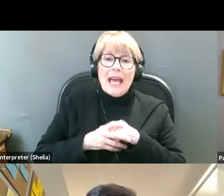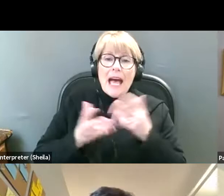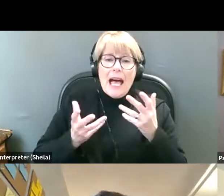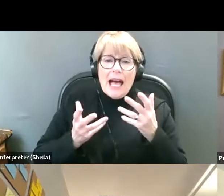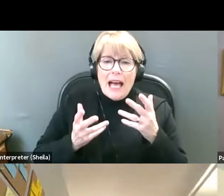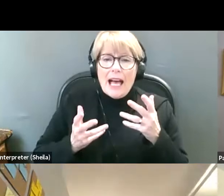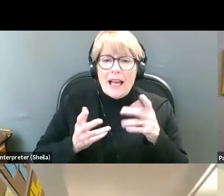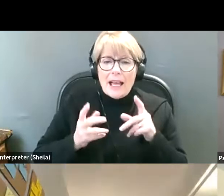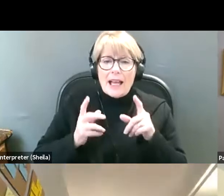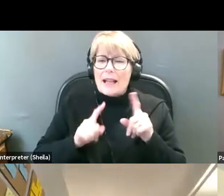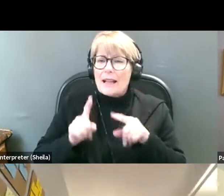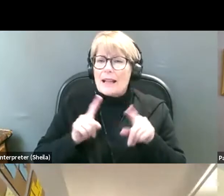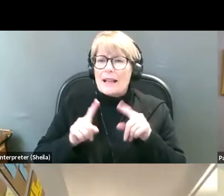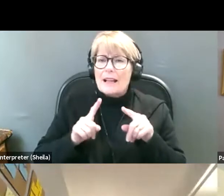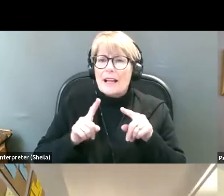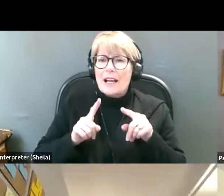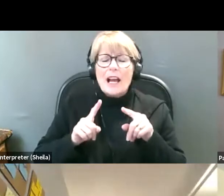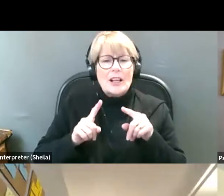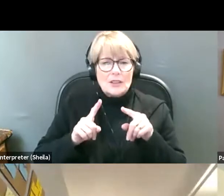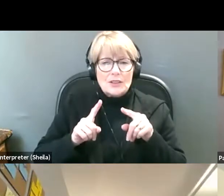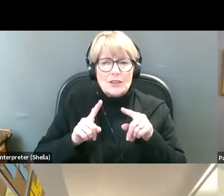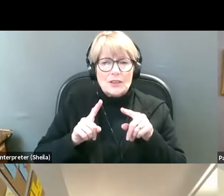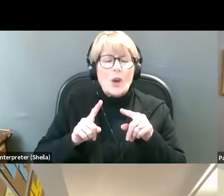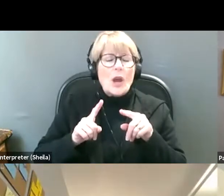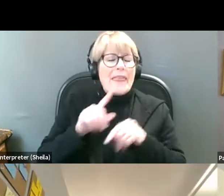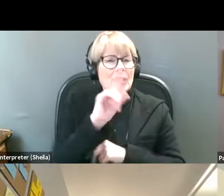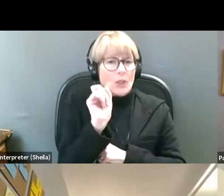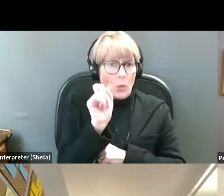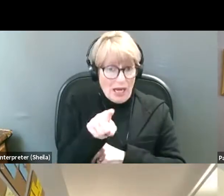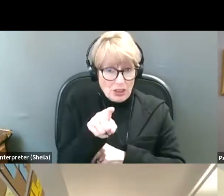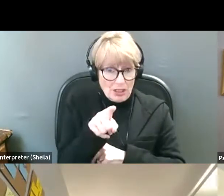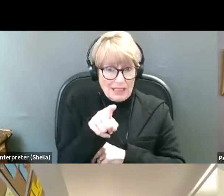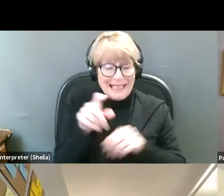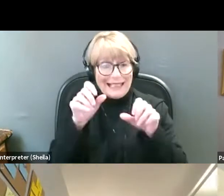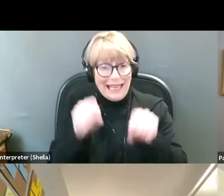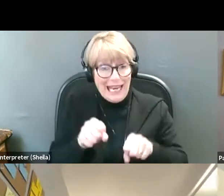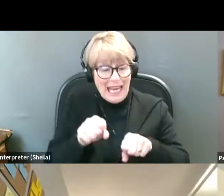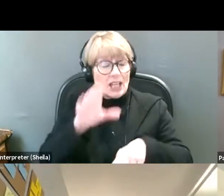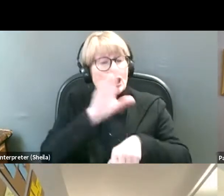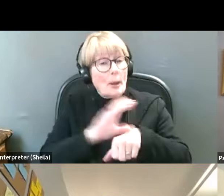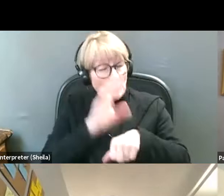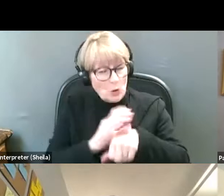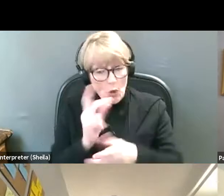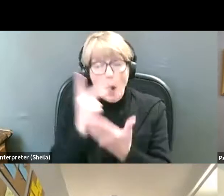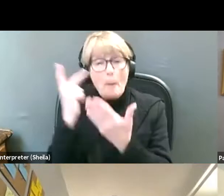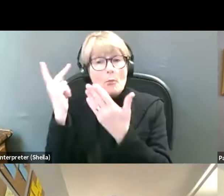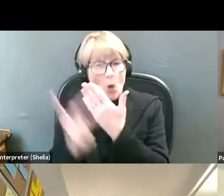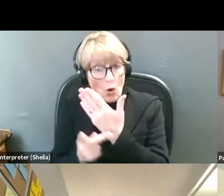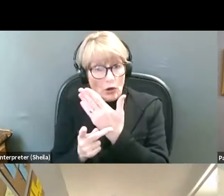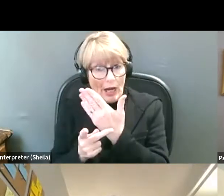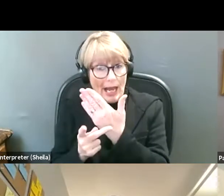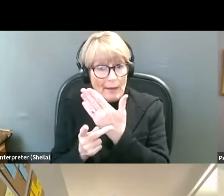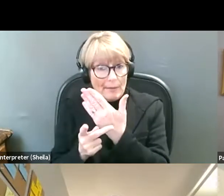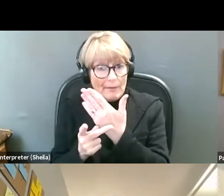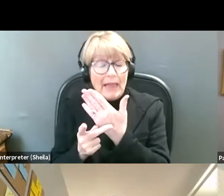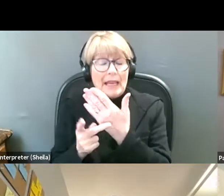The community managers are not necessary. There's a question, can a computer program draw